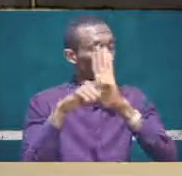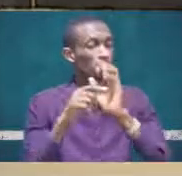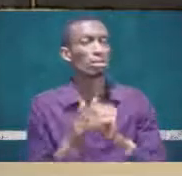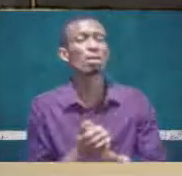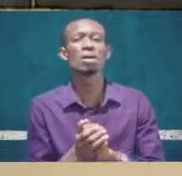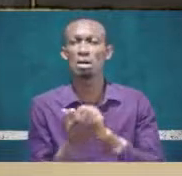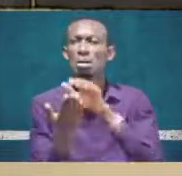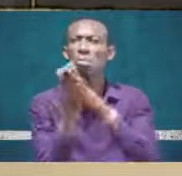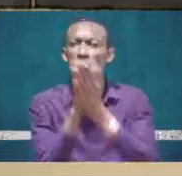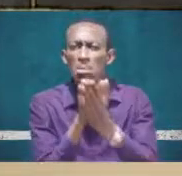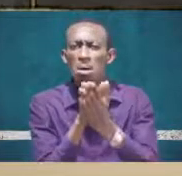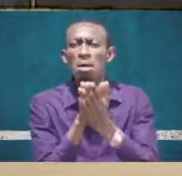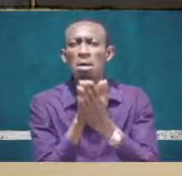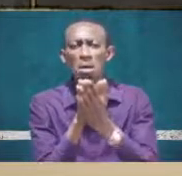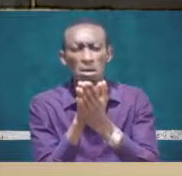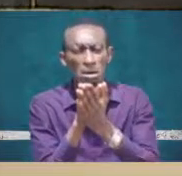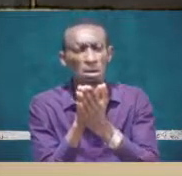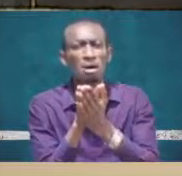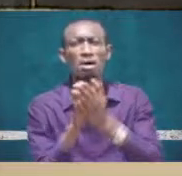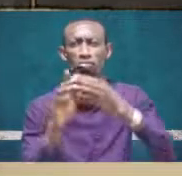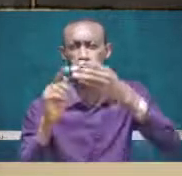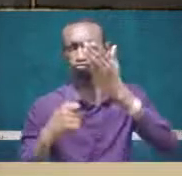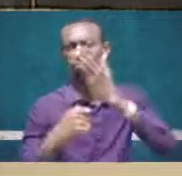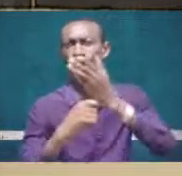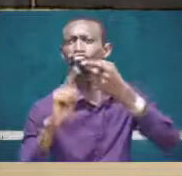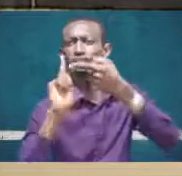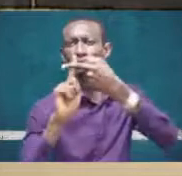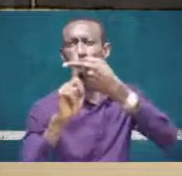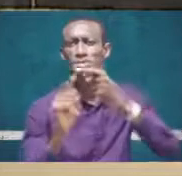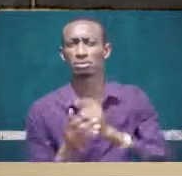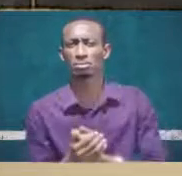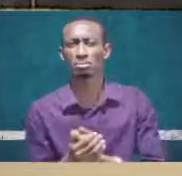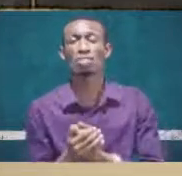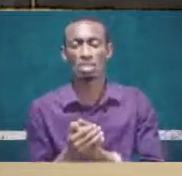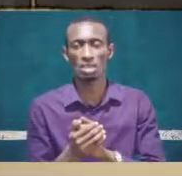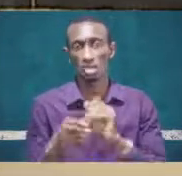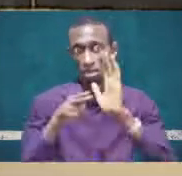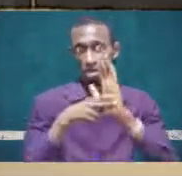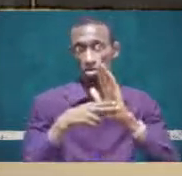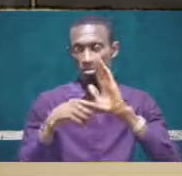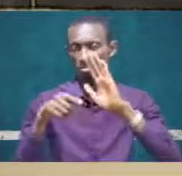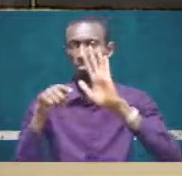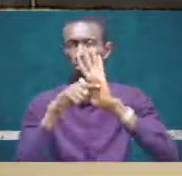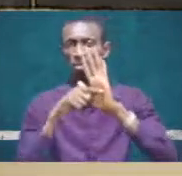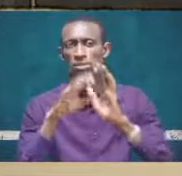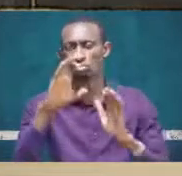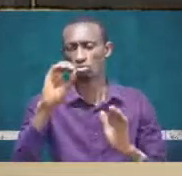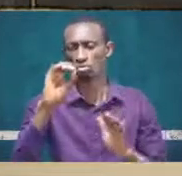will become positive. So I have minus cosine of x